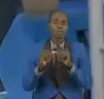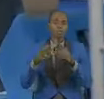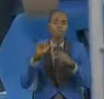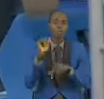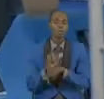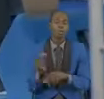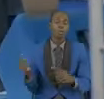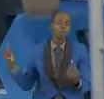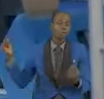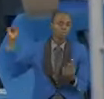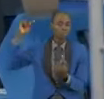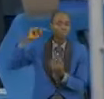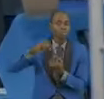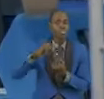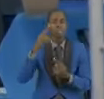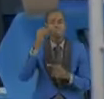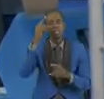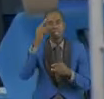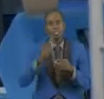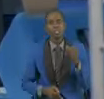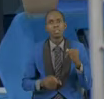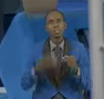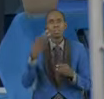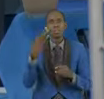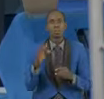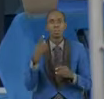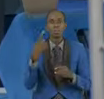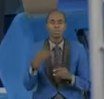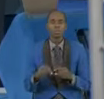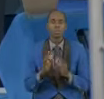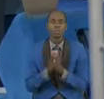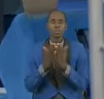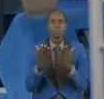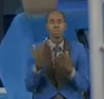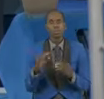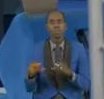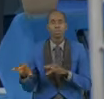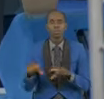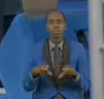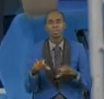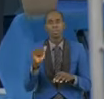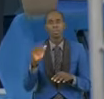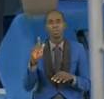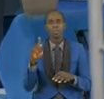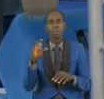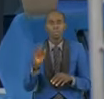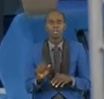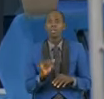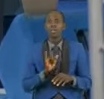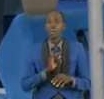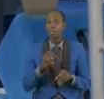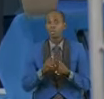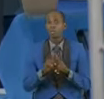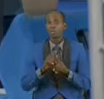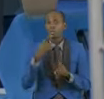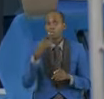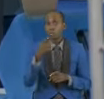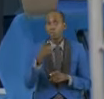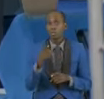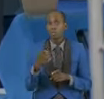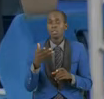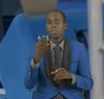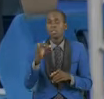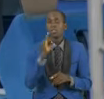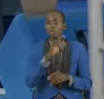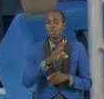until the end of the Acts of the Apostles. And actually, I told you, there is not a period,